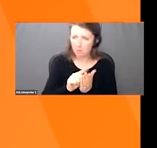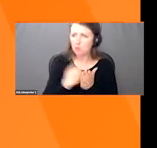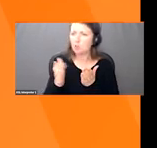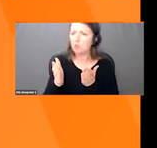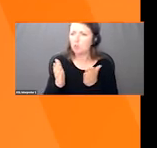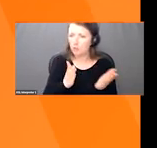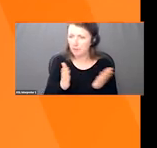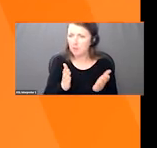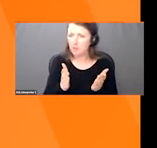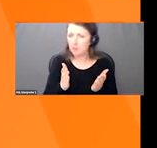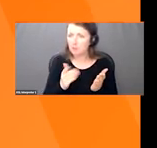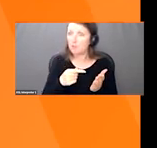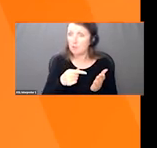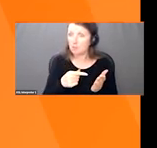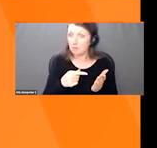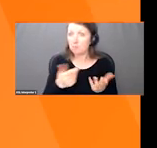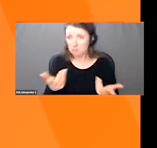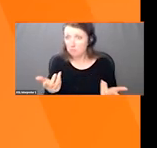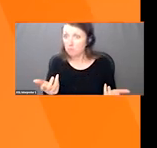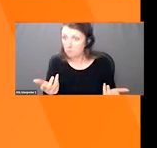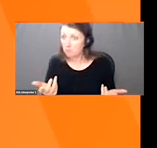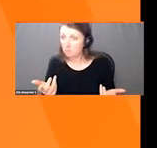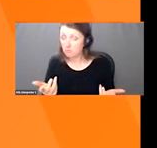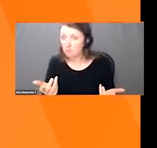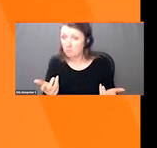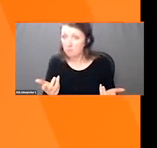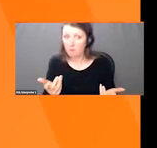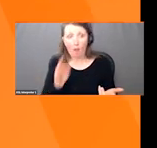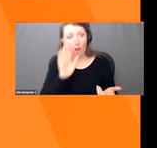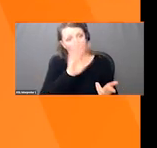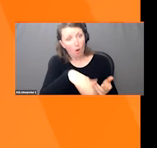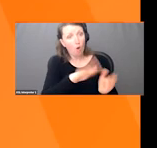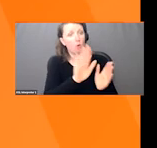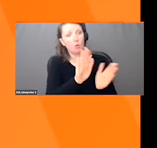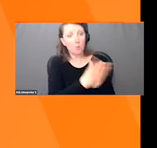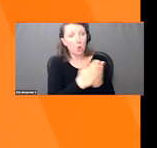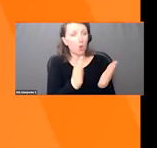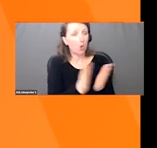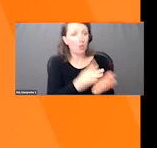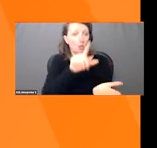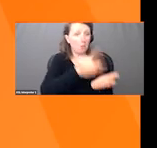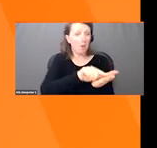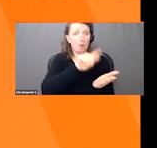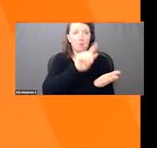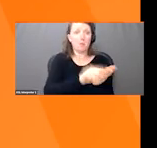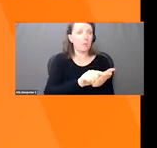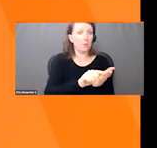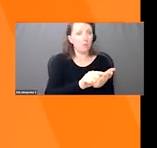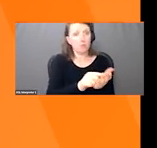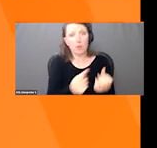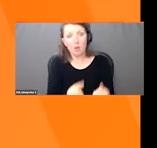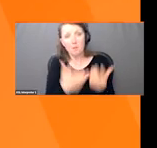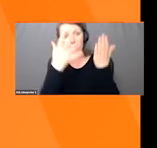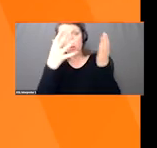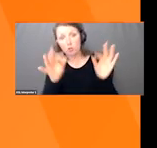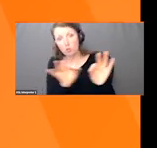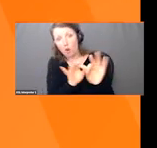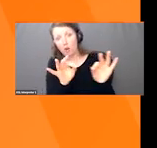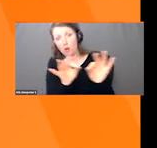to package up that to say like, hey, get your book published and it's like X dollars and here's all the things that are included, that would be a great